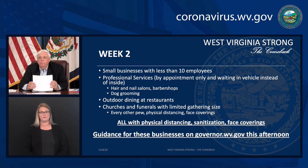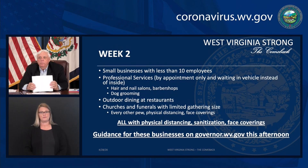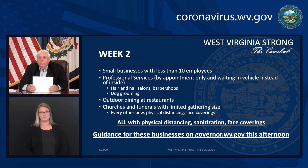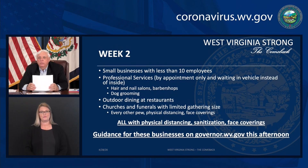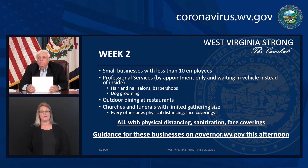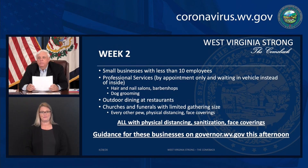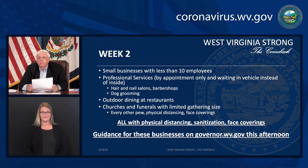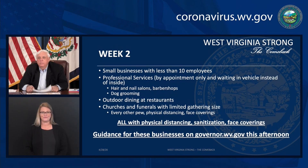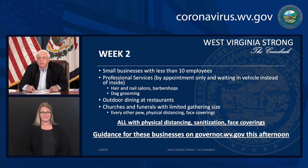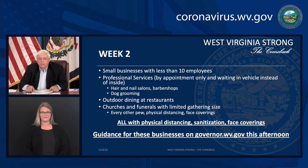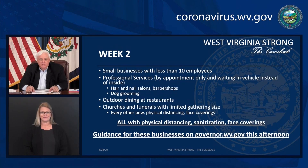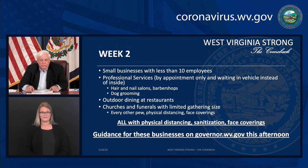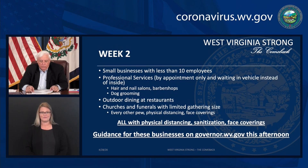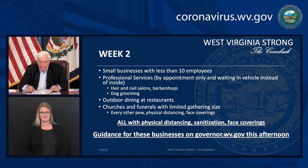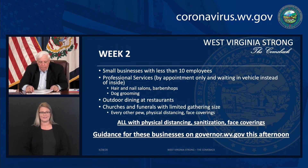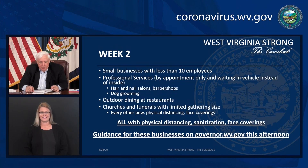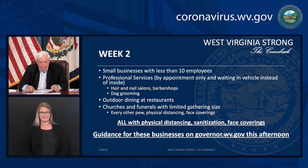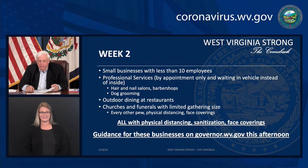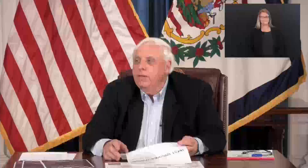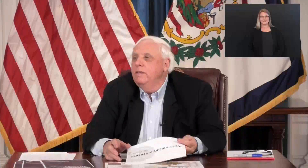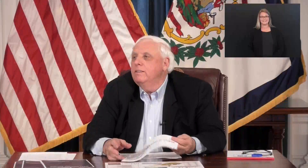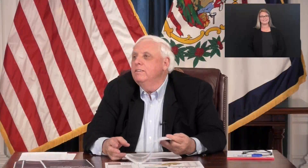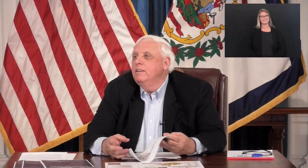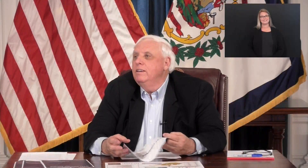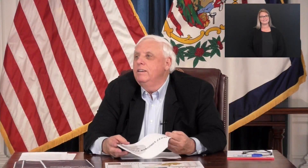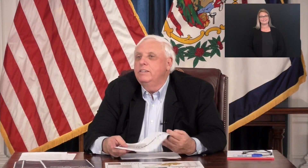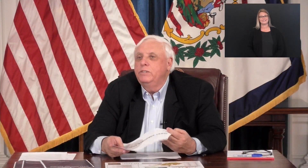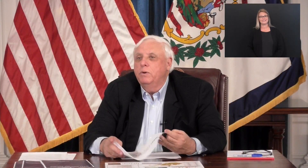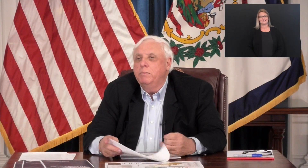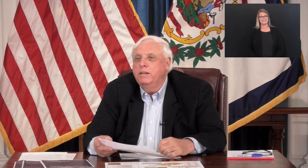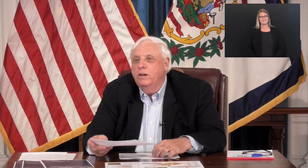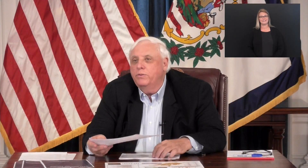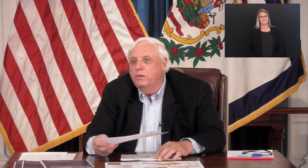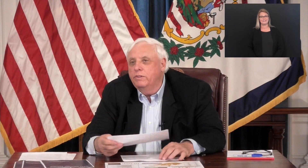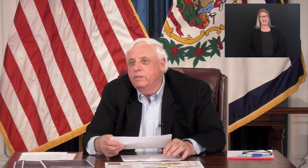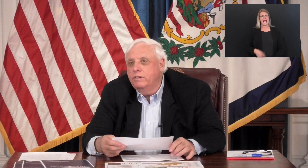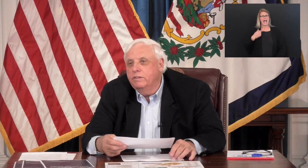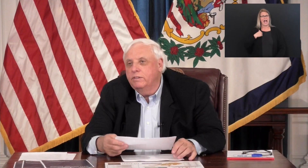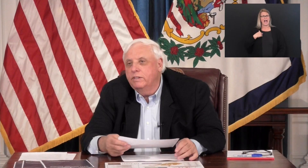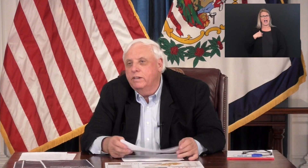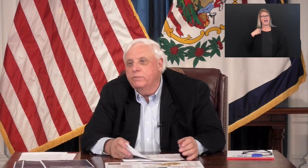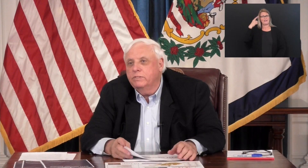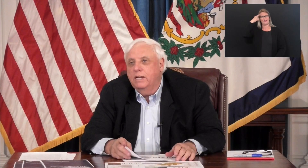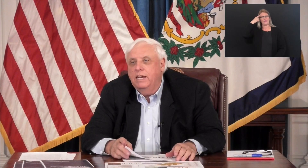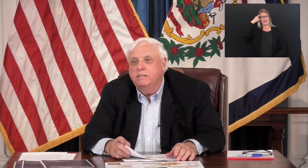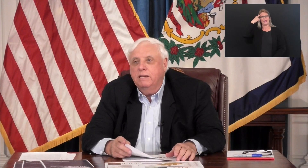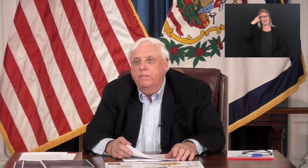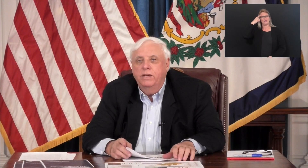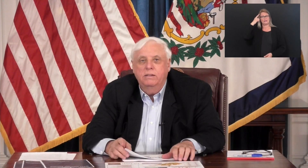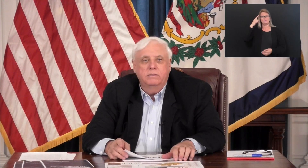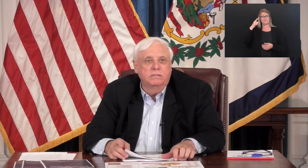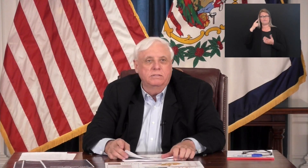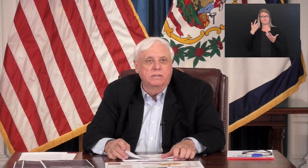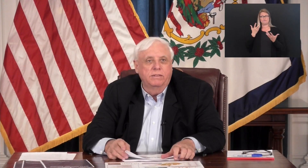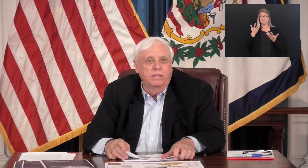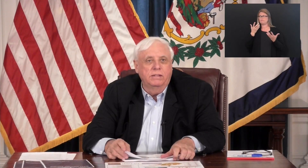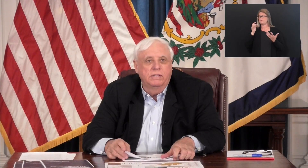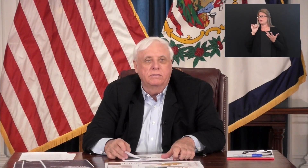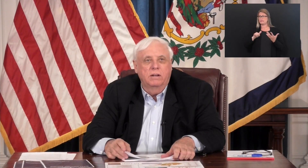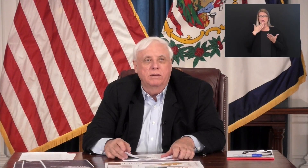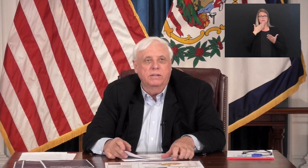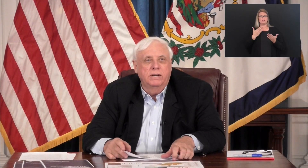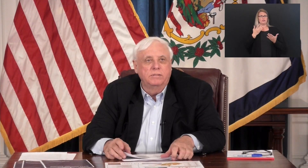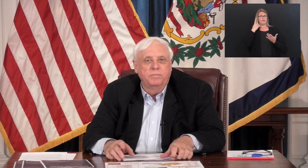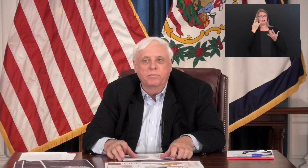So, Jordan, that's about, I think, unless you want me to go through the different slides, I think that's